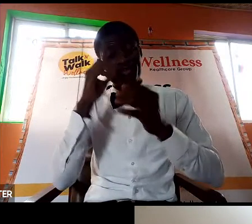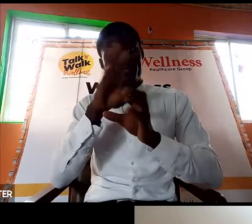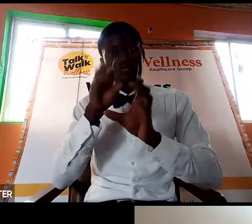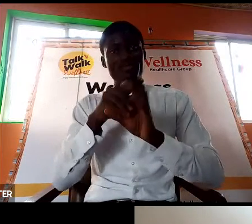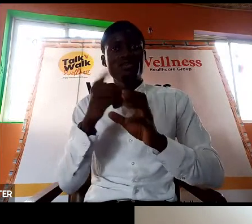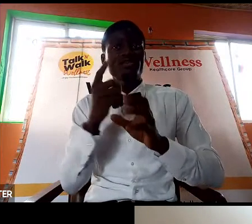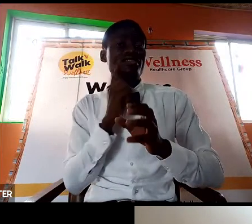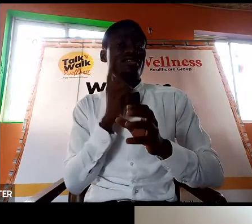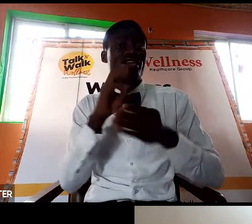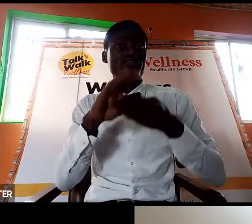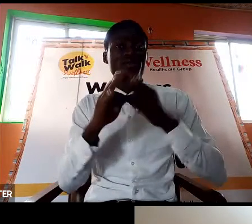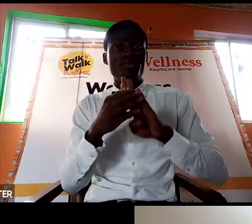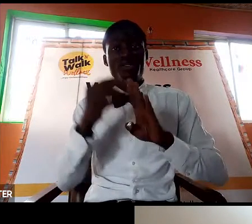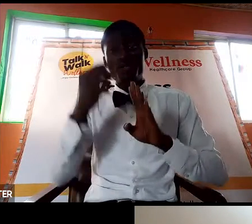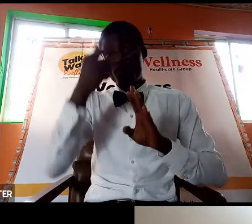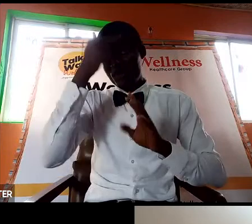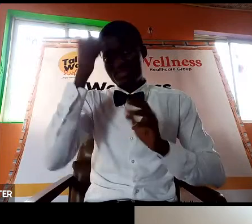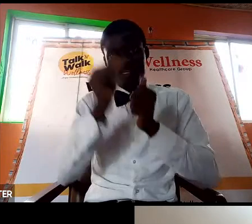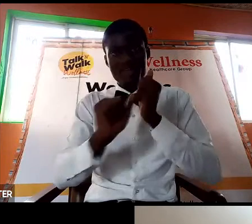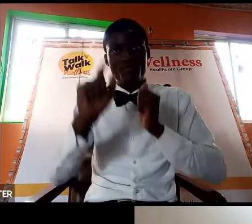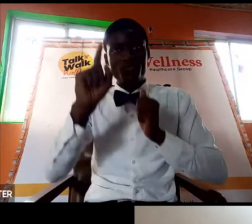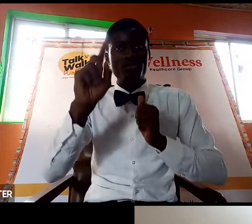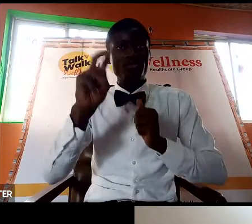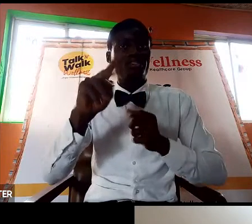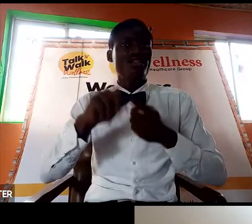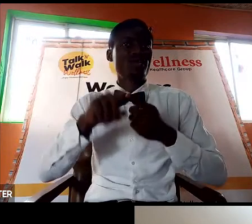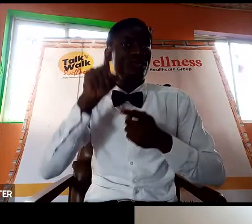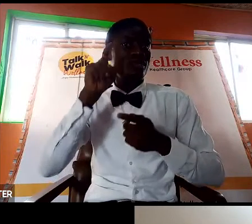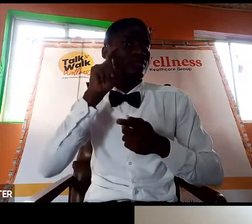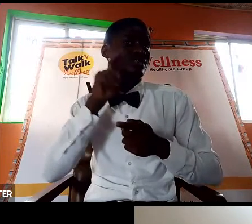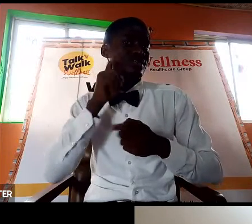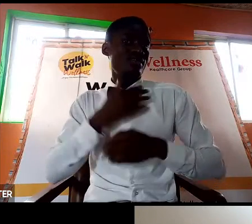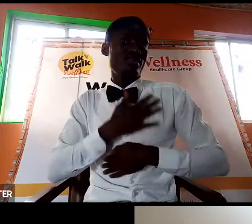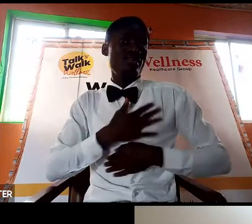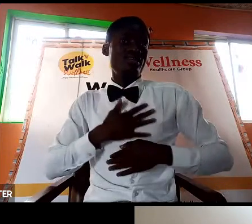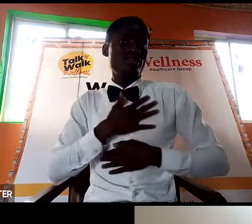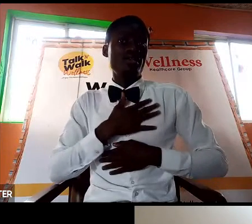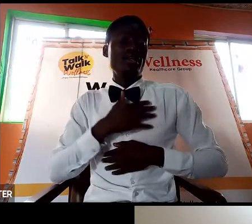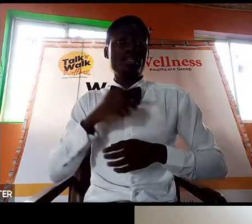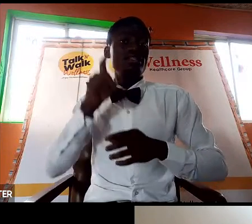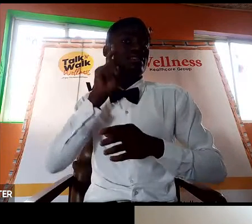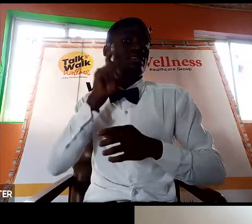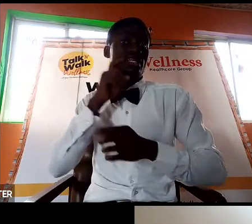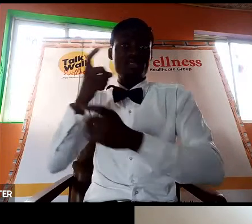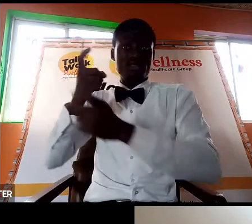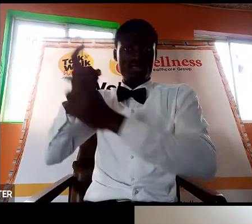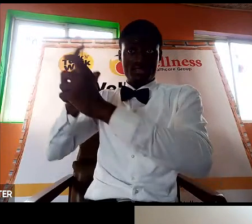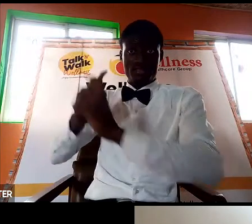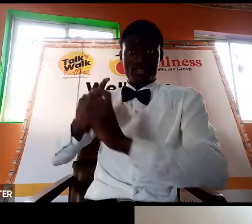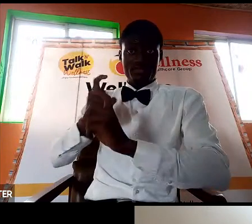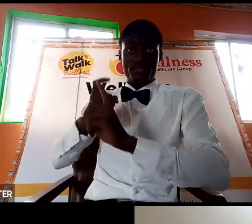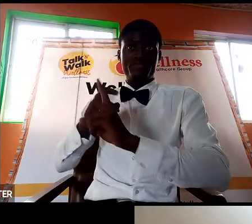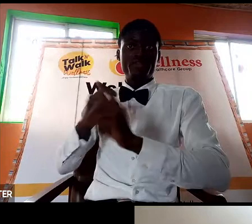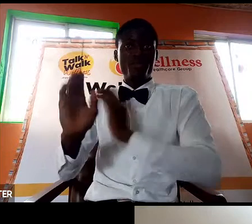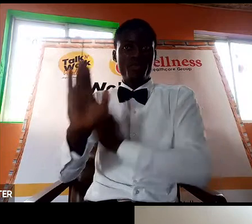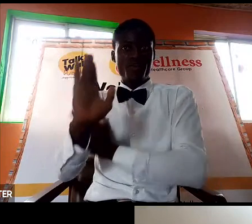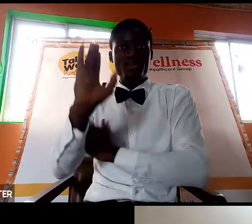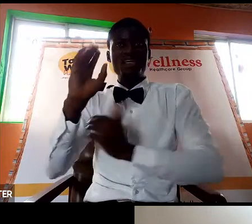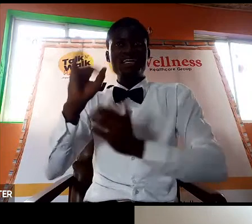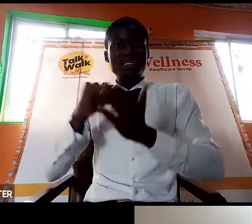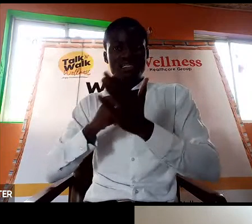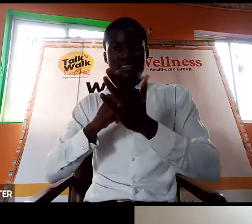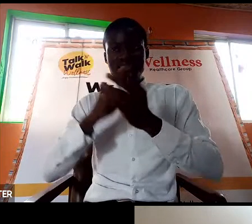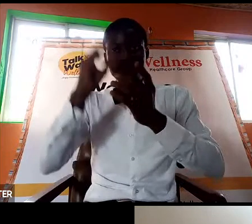must enjoy sex. Sex is a gift from God, and it's designed. It's not just for